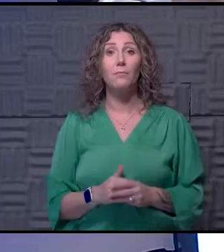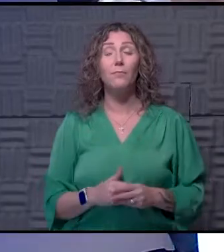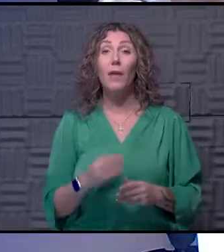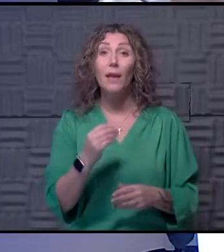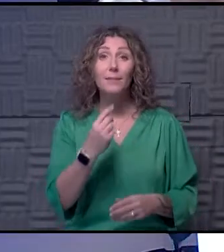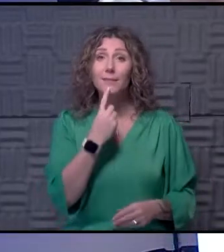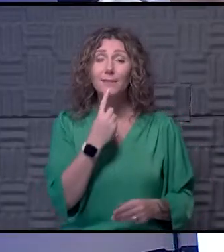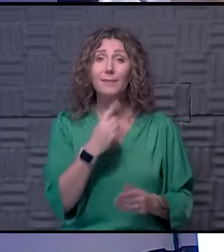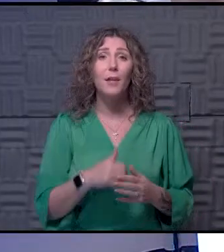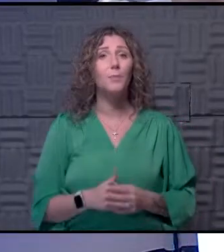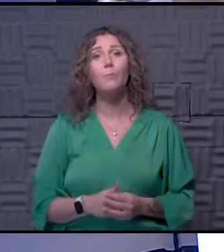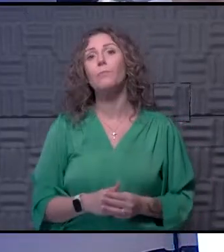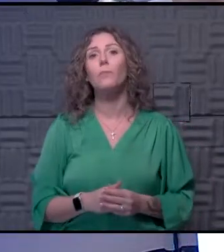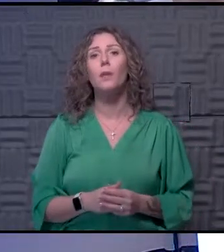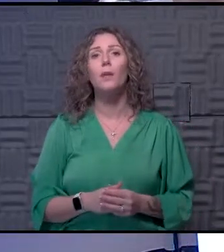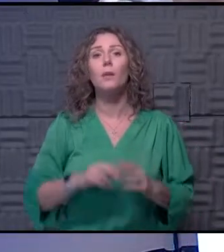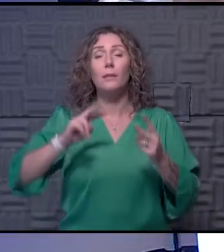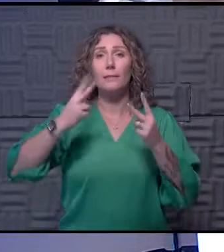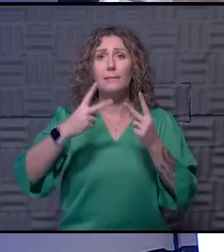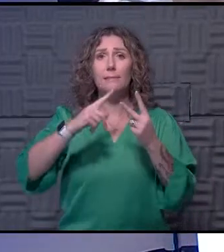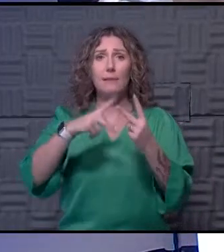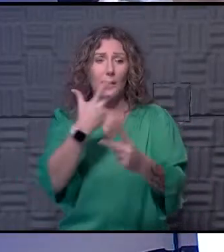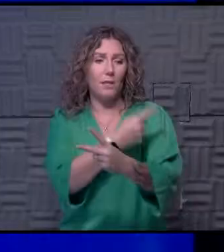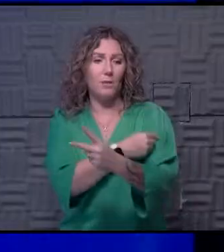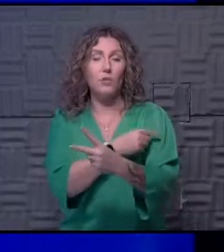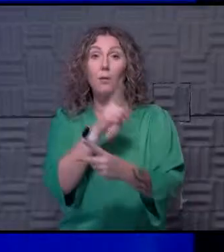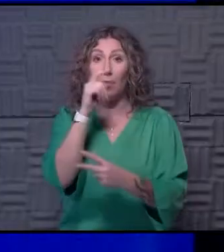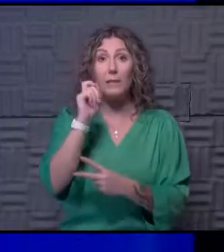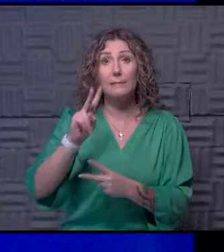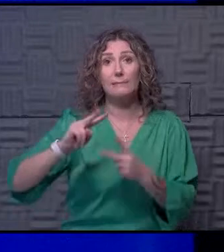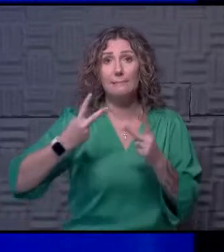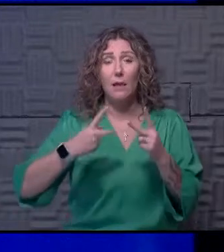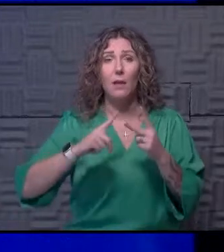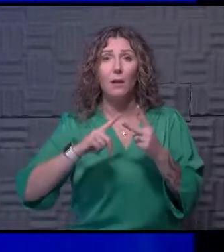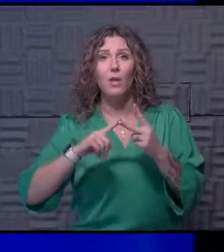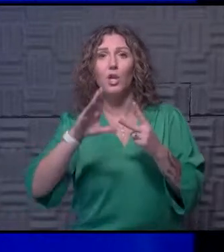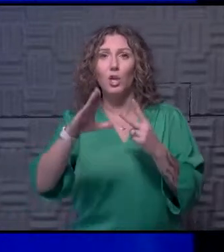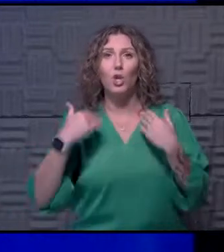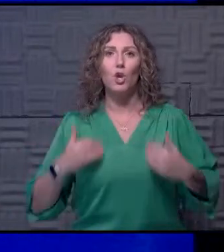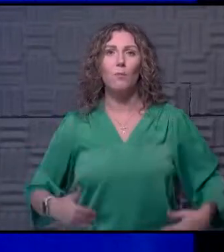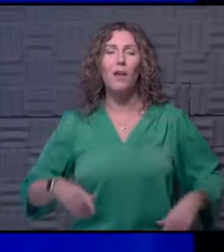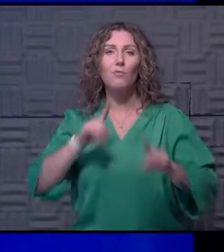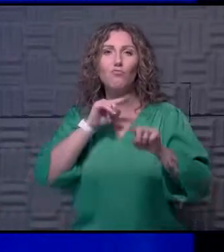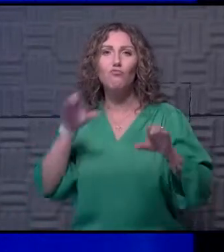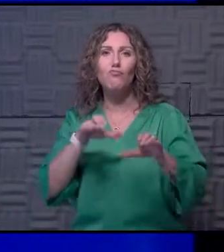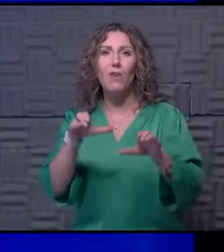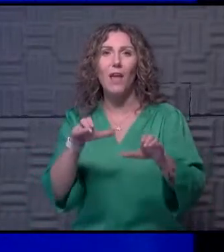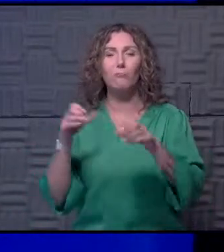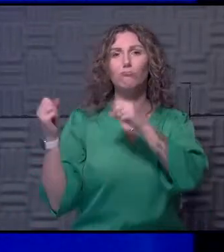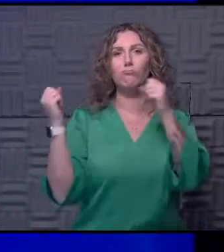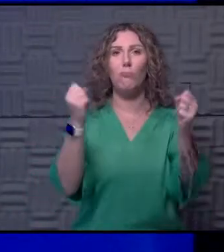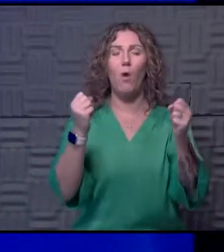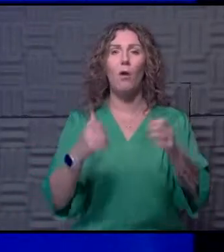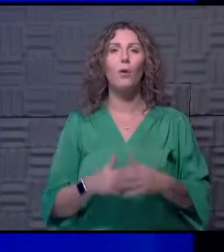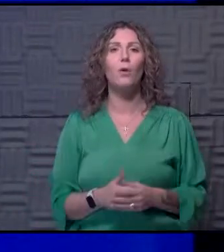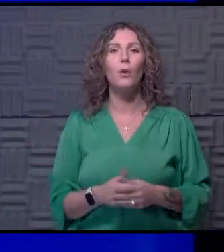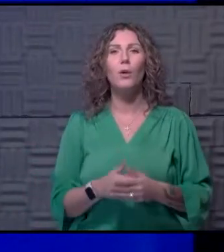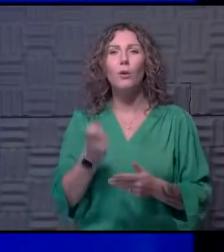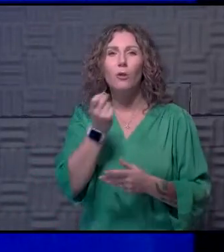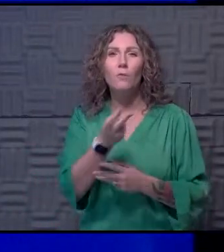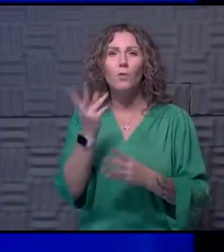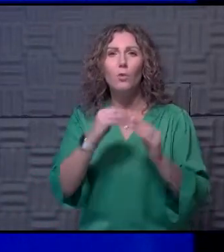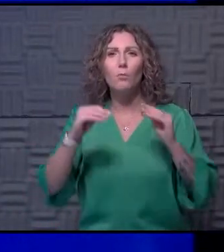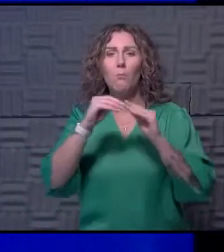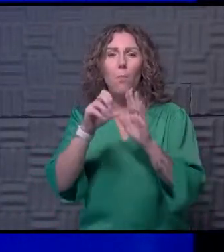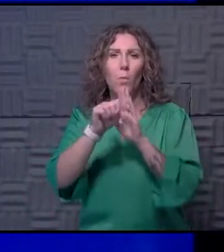to say, the second injection is, because it's the second one, your body's going to react a little bit more strongly to a second one. We'll have a few more